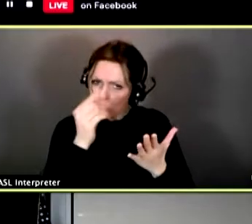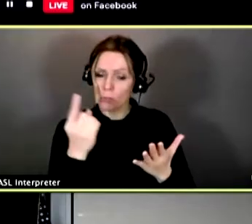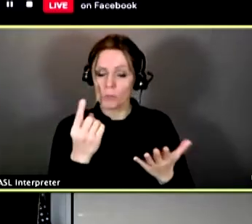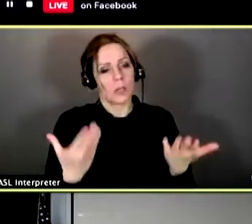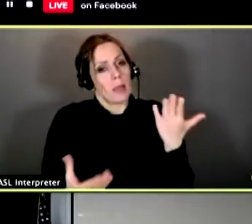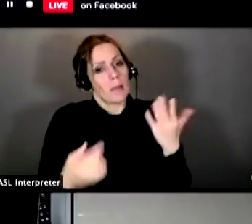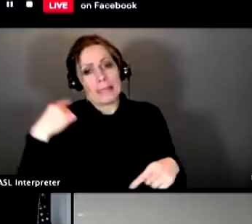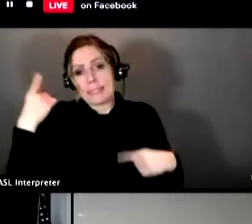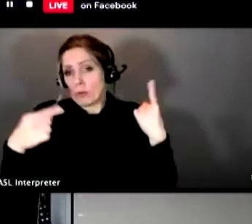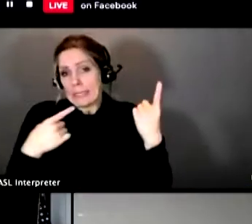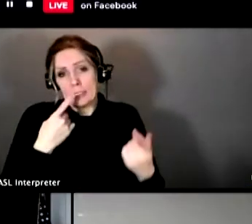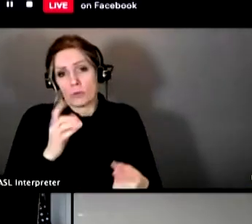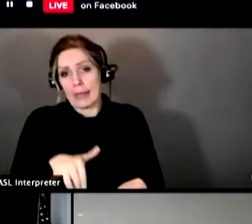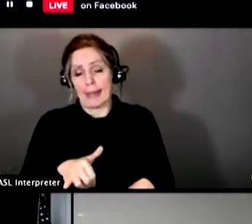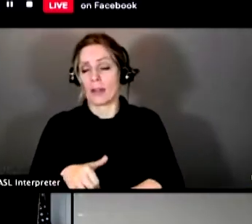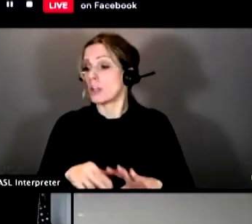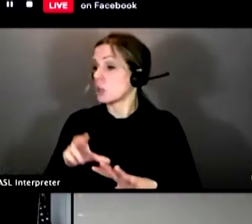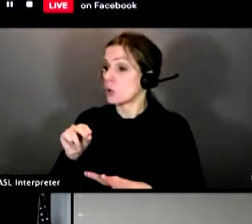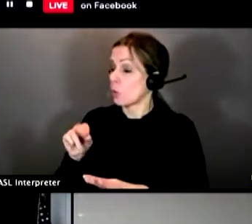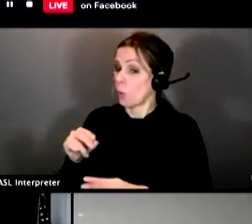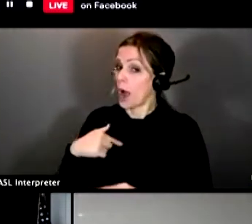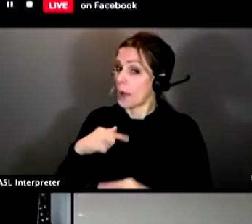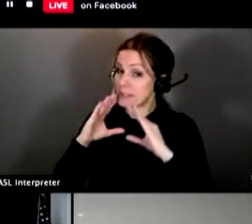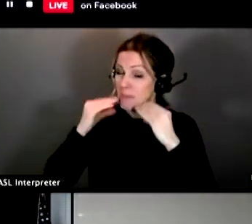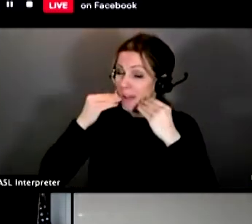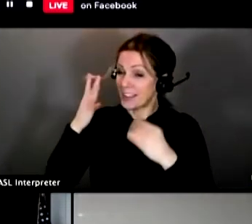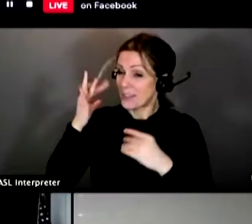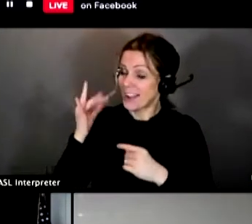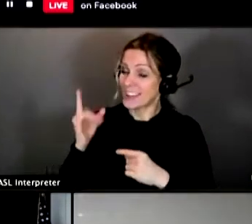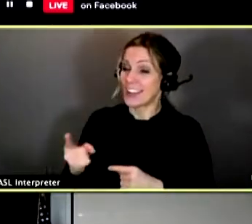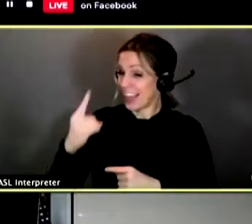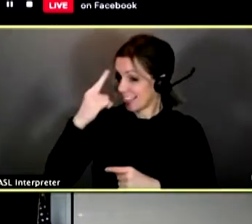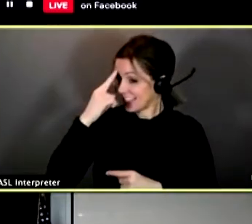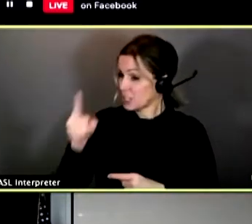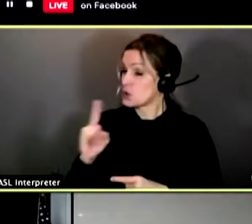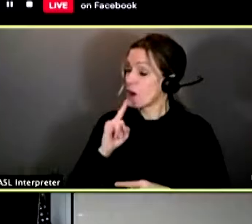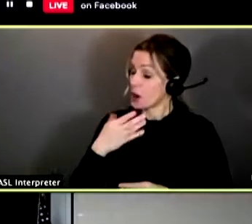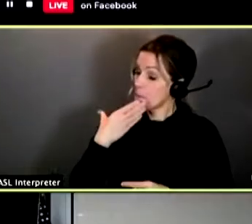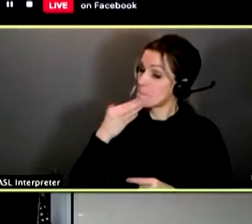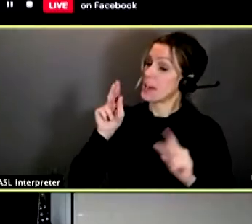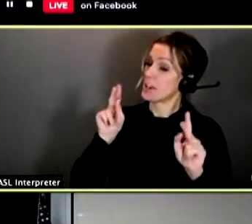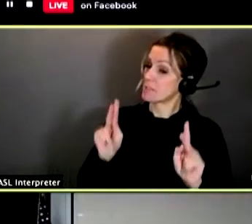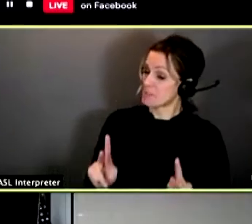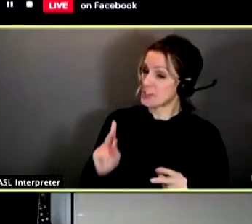Not crazy. I'm smiling only because I think you're a better person than I, but.